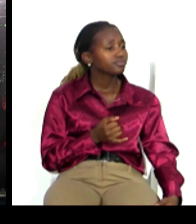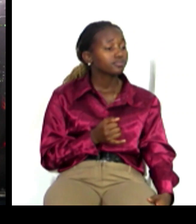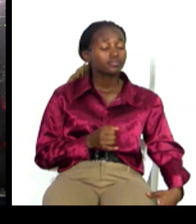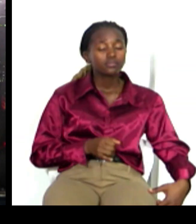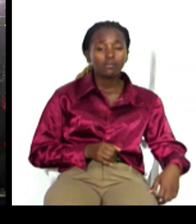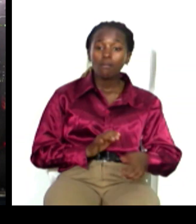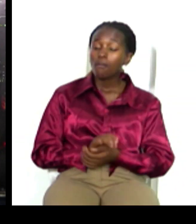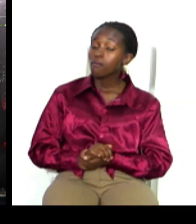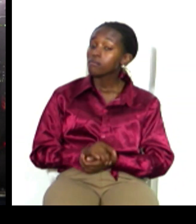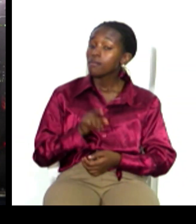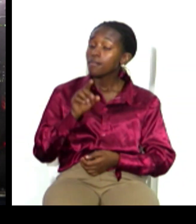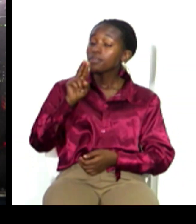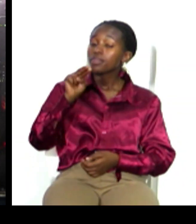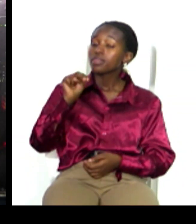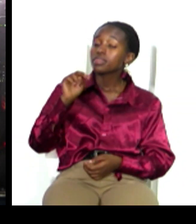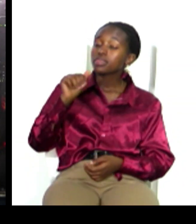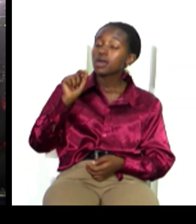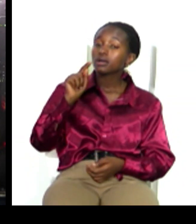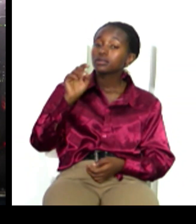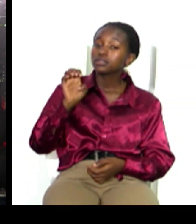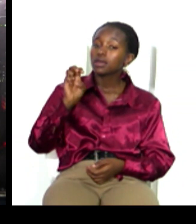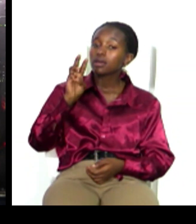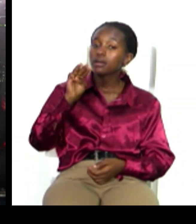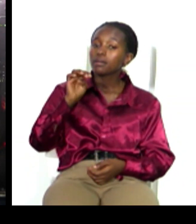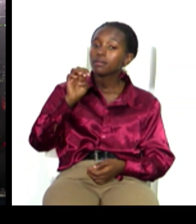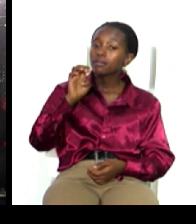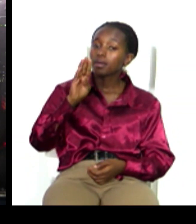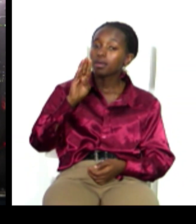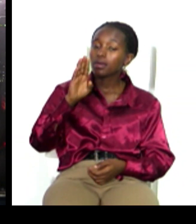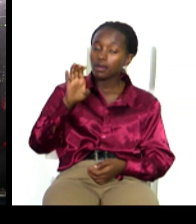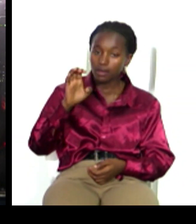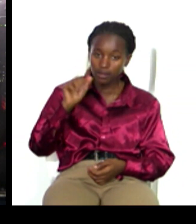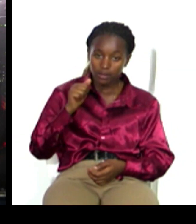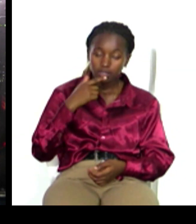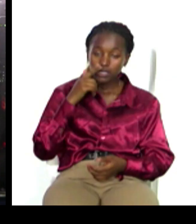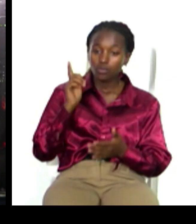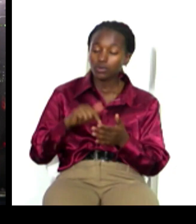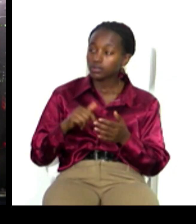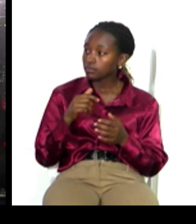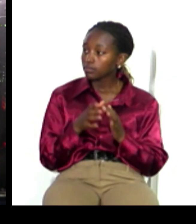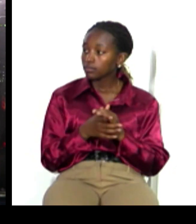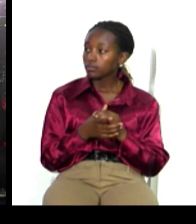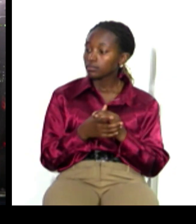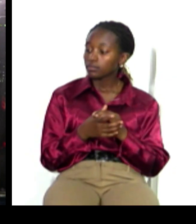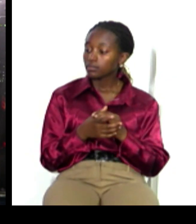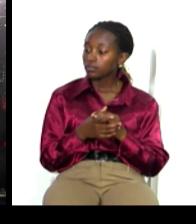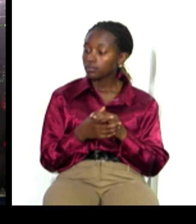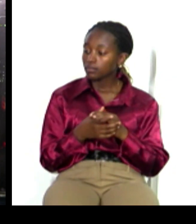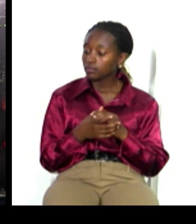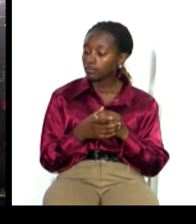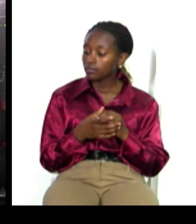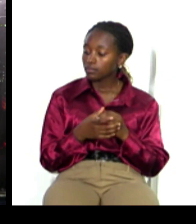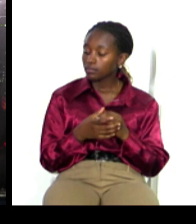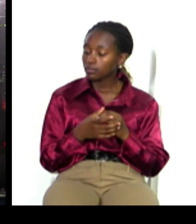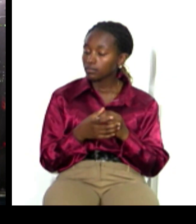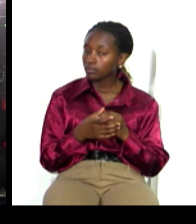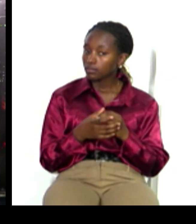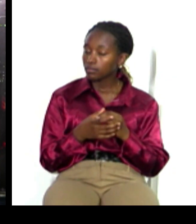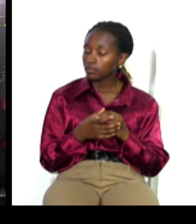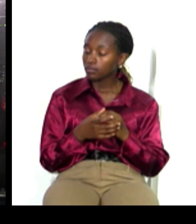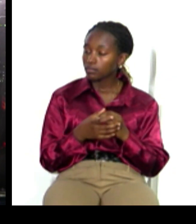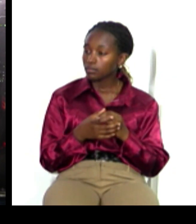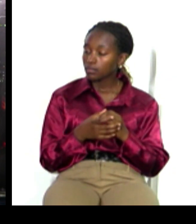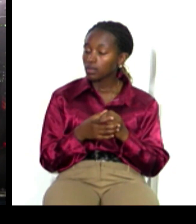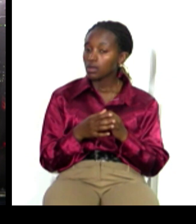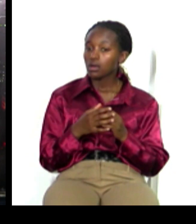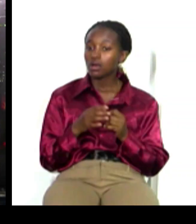Natembeya said that there is something that he said. Yes, he said something that. Yes, because he spoke about